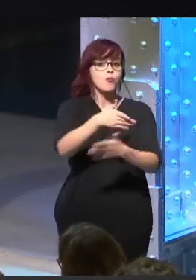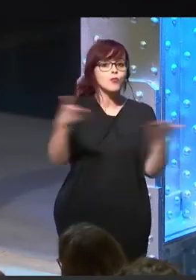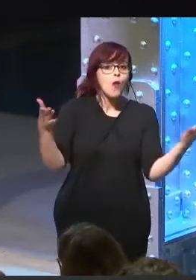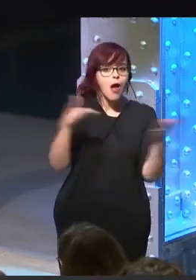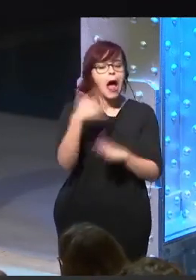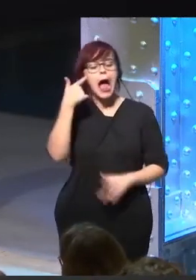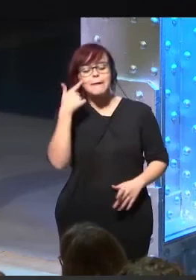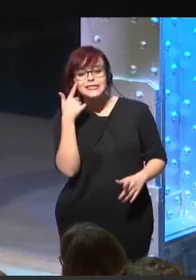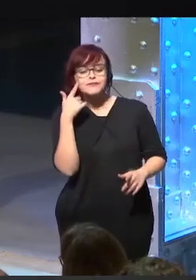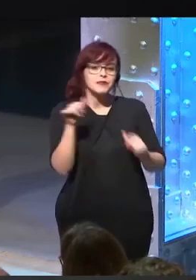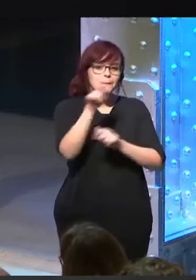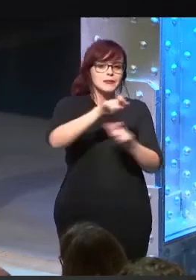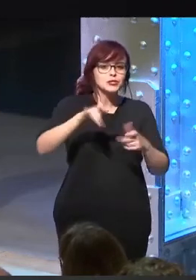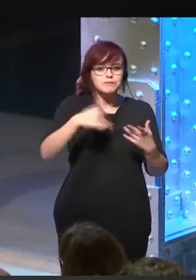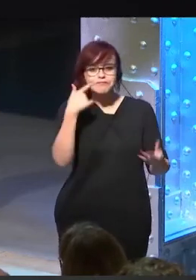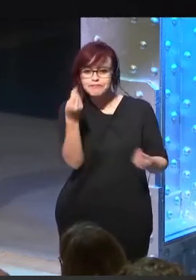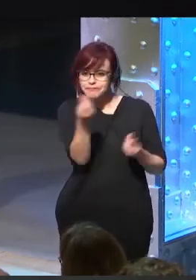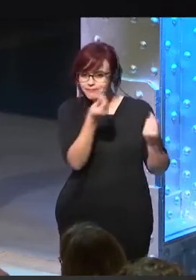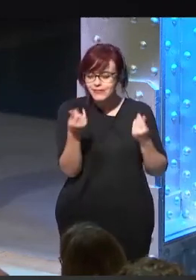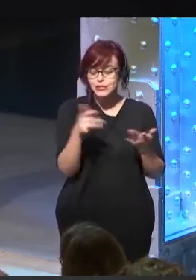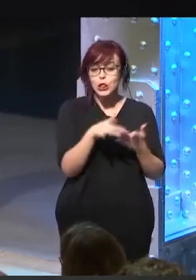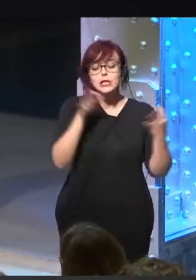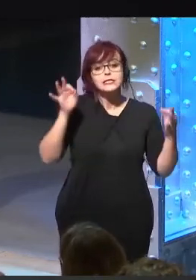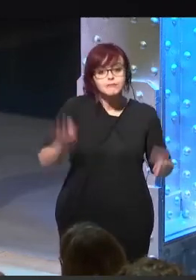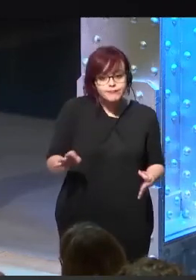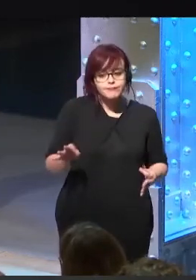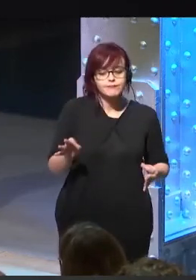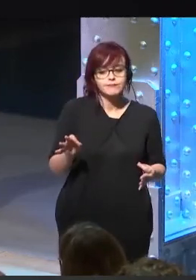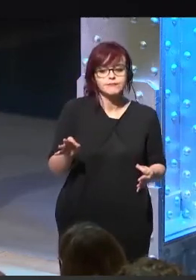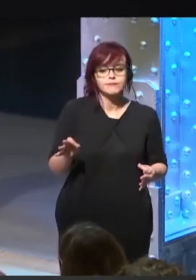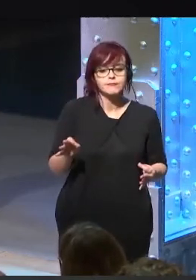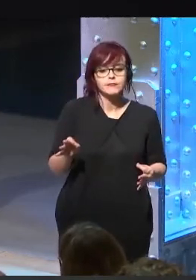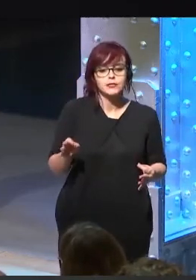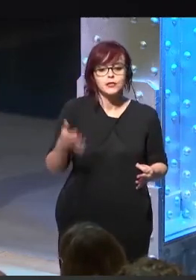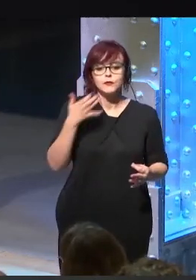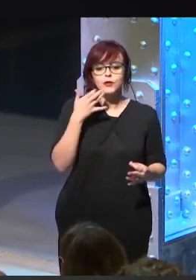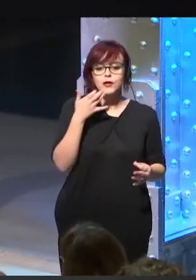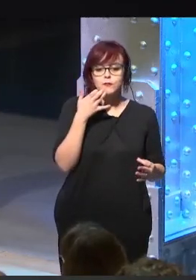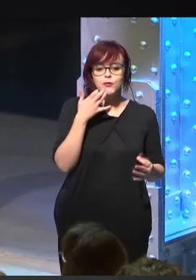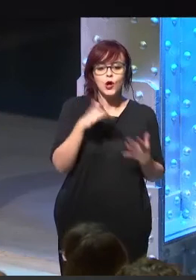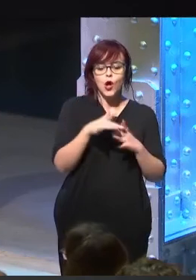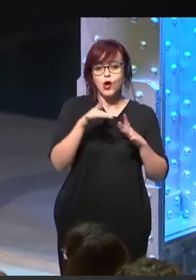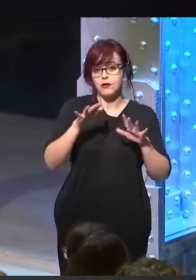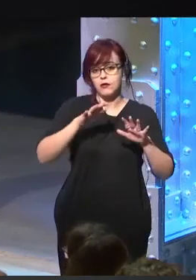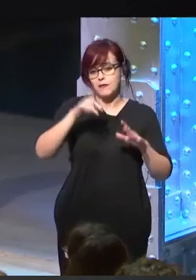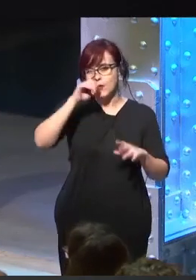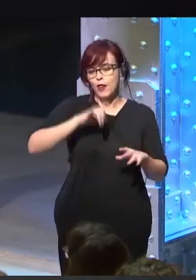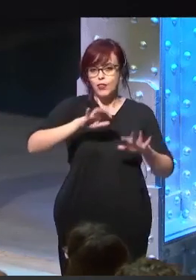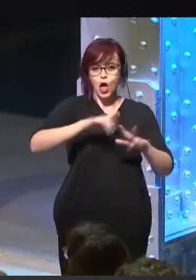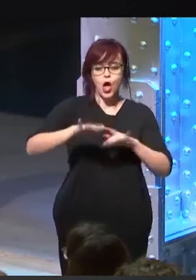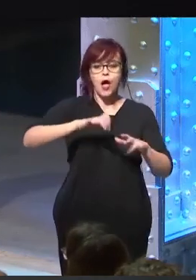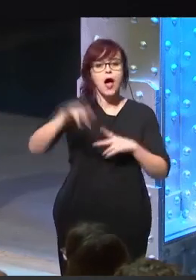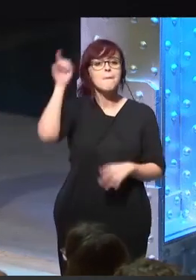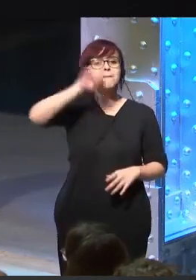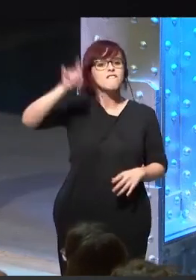put into Google Images in the UK, professor. And I think that out of the first